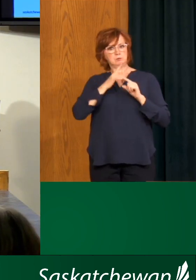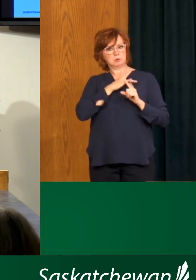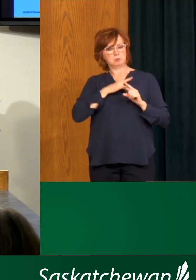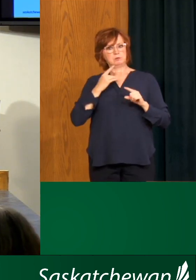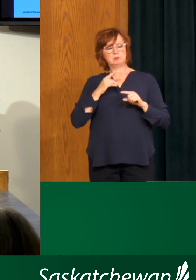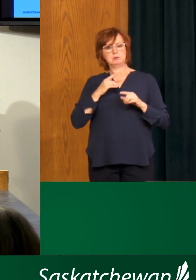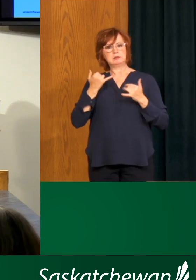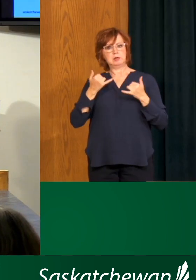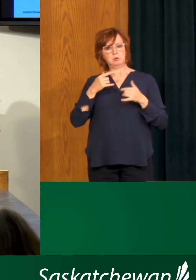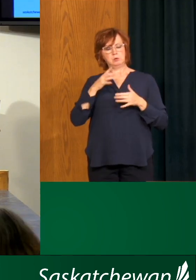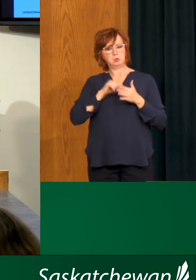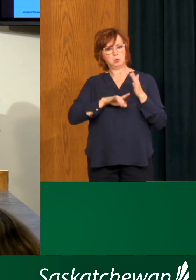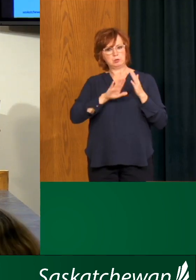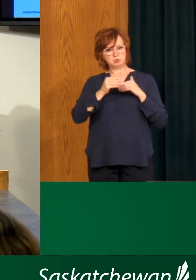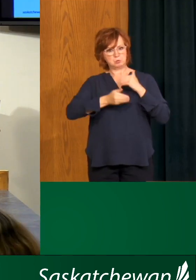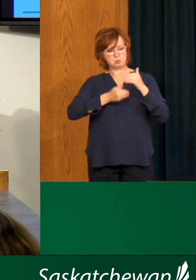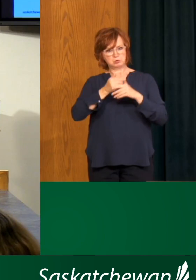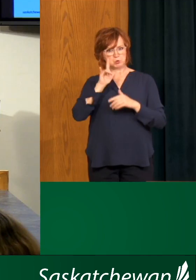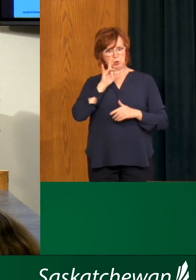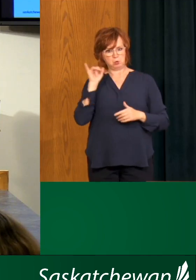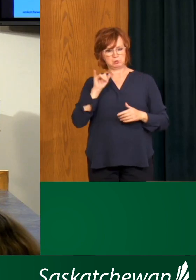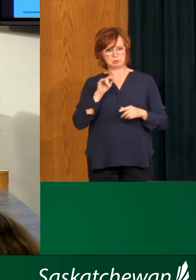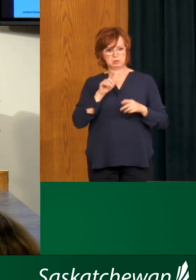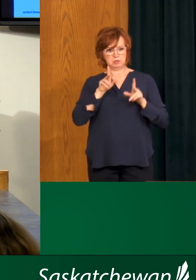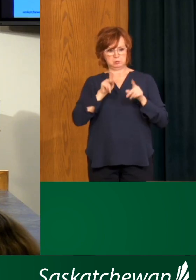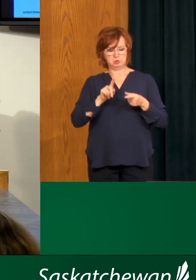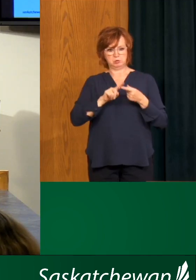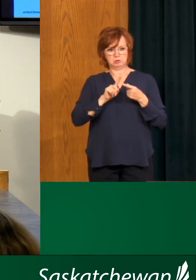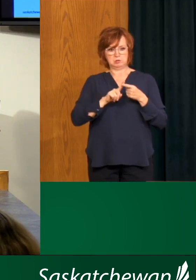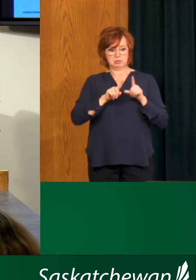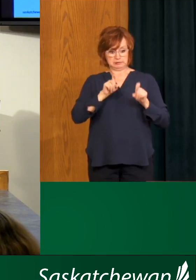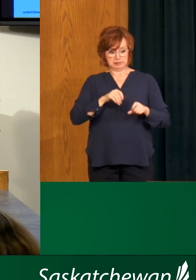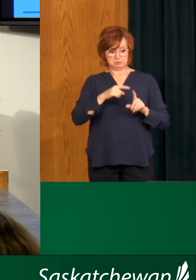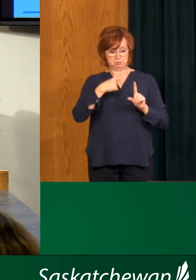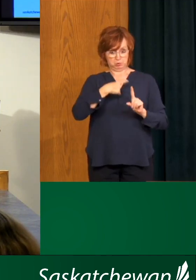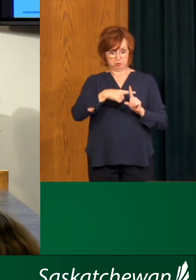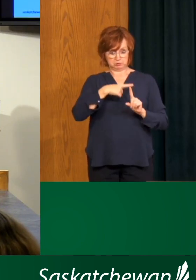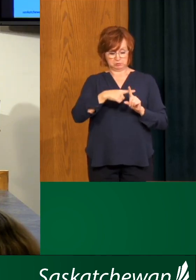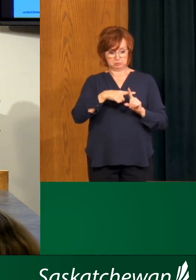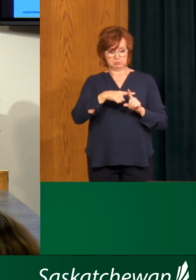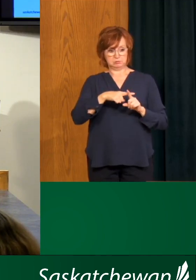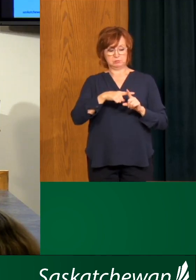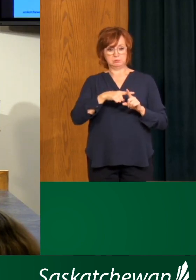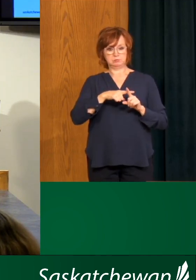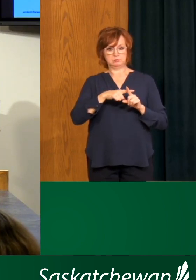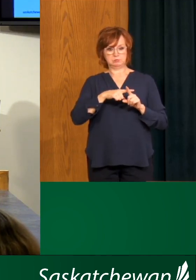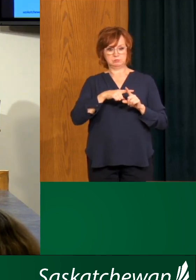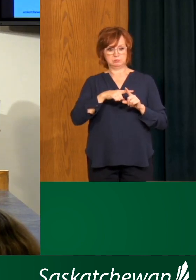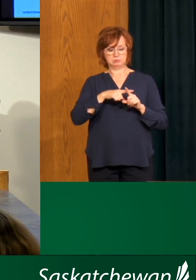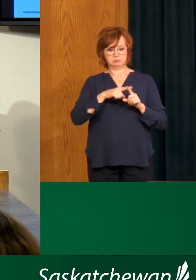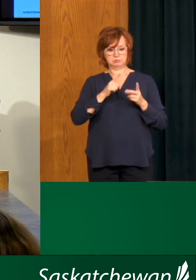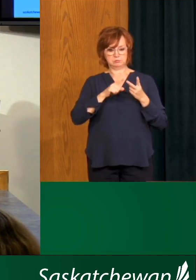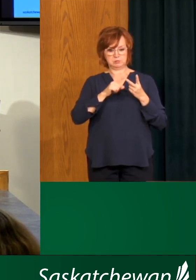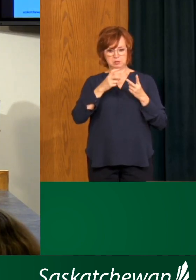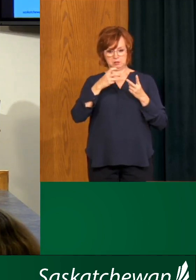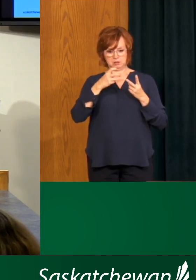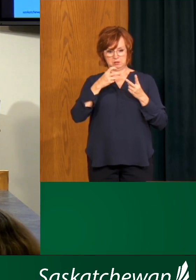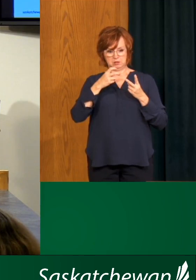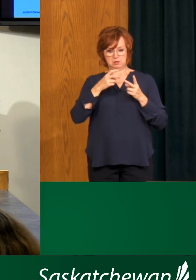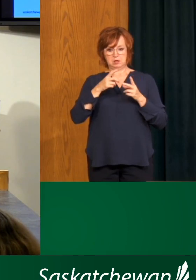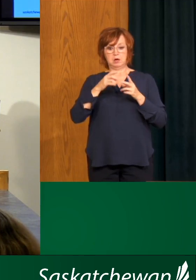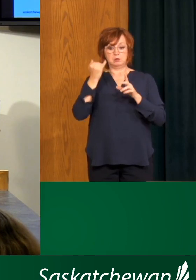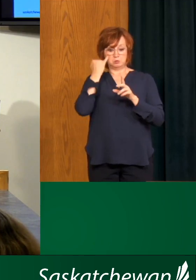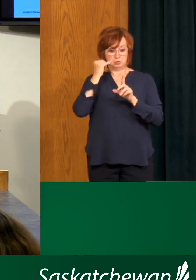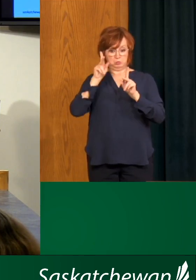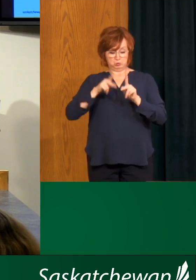where to assign those cases? And after those people test positive, are they isolating here in Saskatchewan, or are they traveling home? How